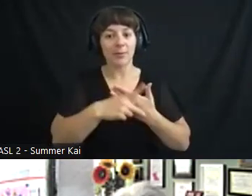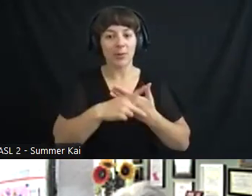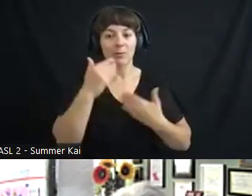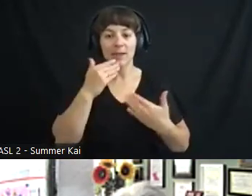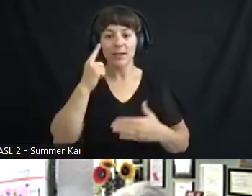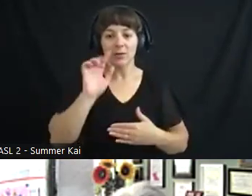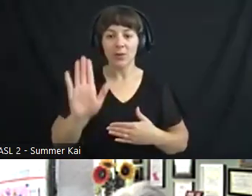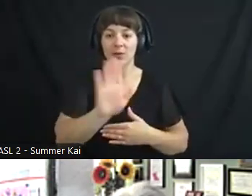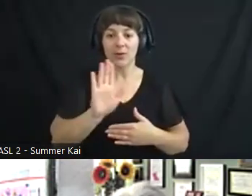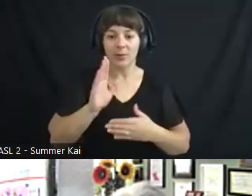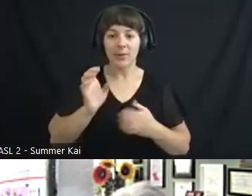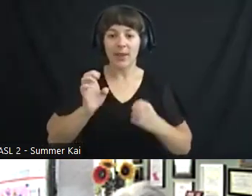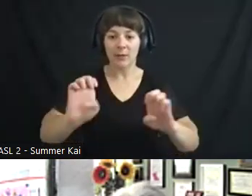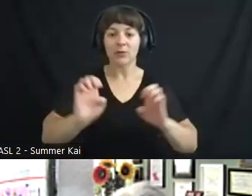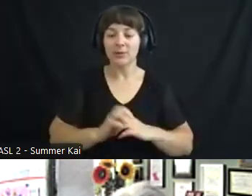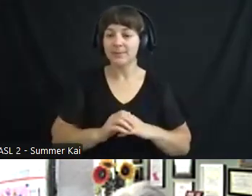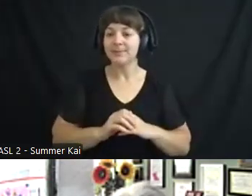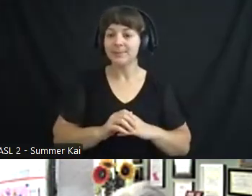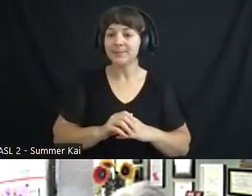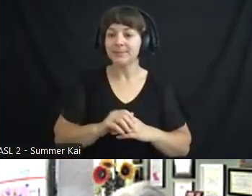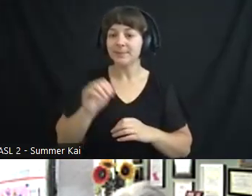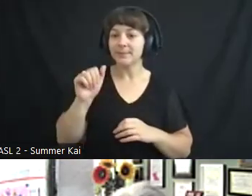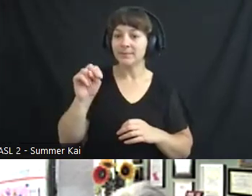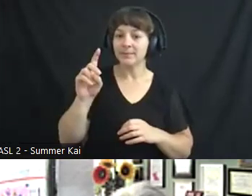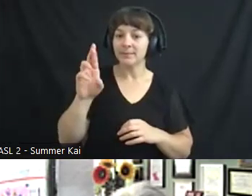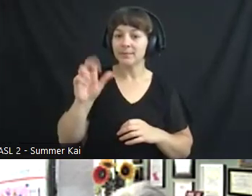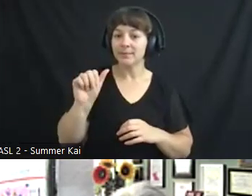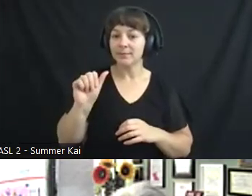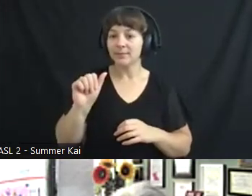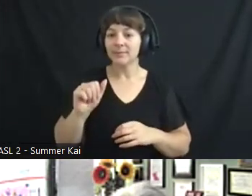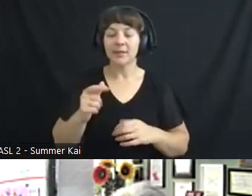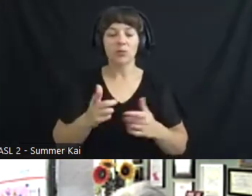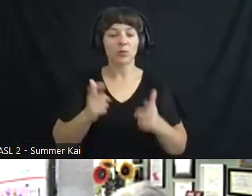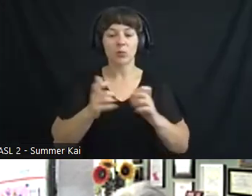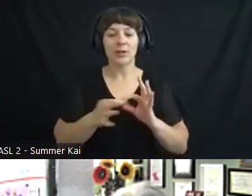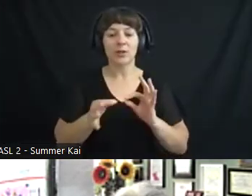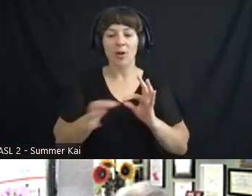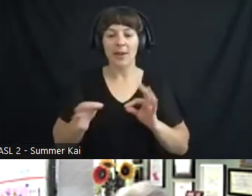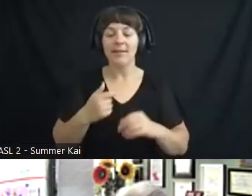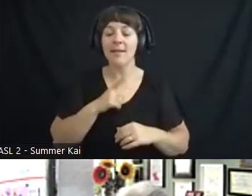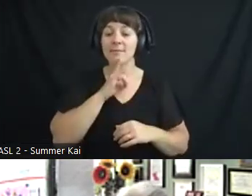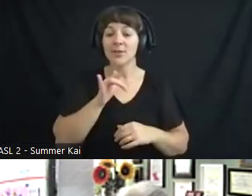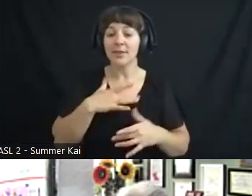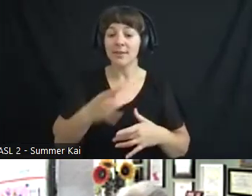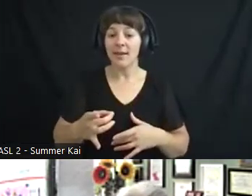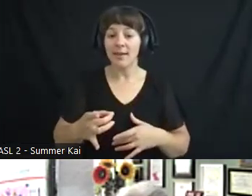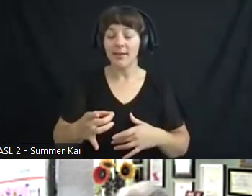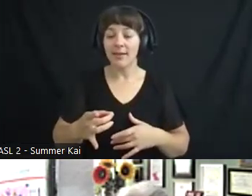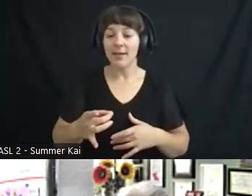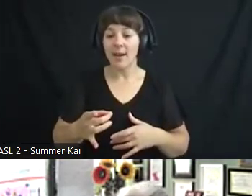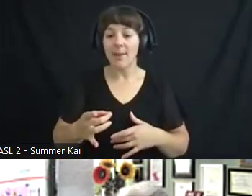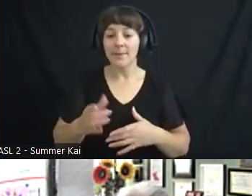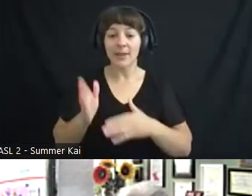Thank you, Janie. Andrea? Just a quick comment. I really like the